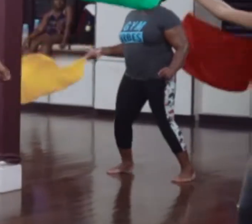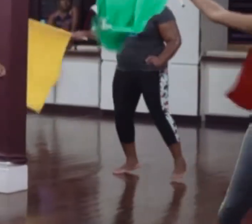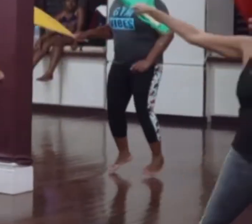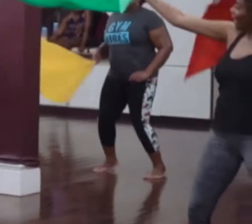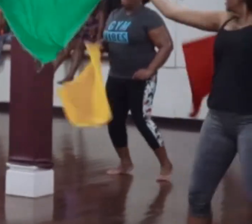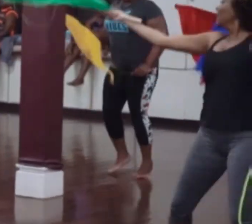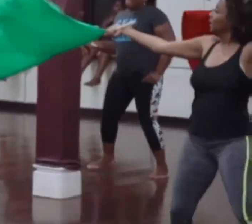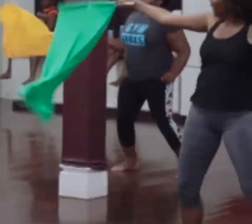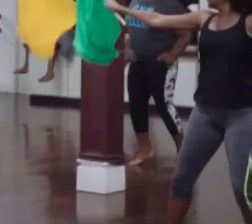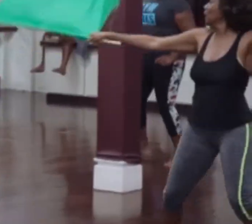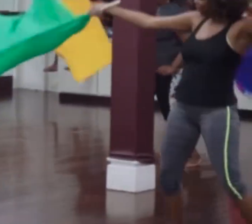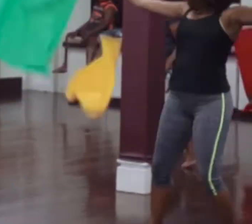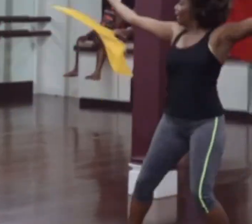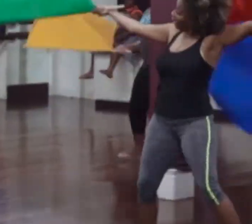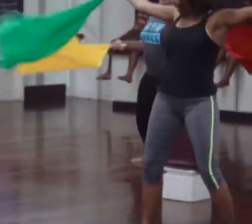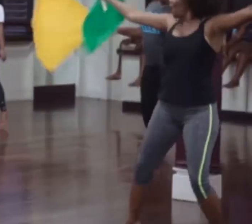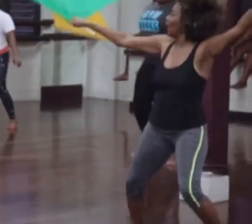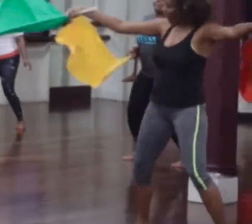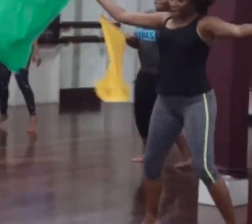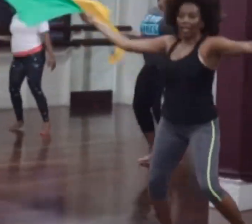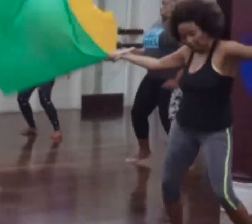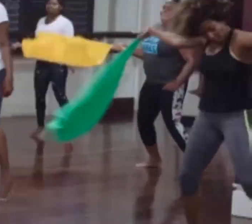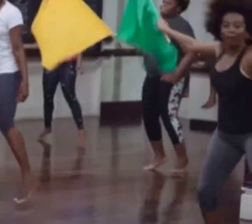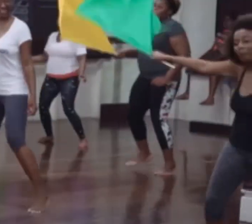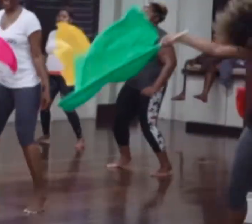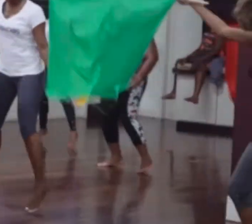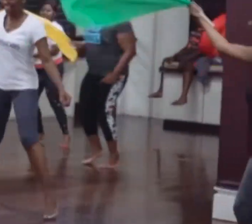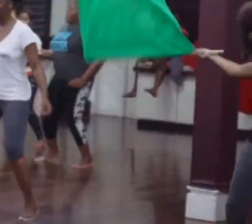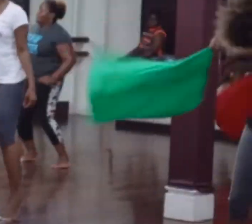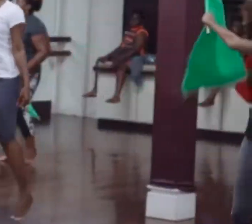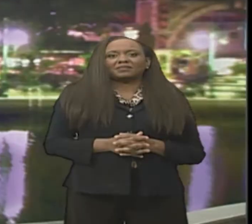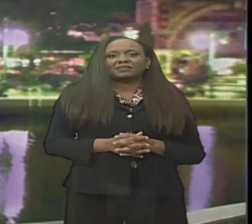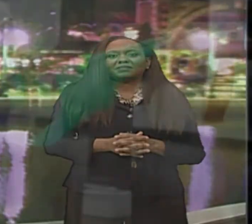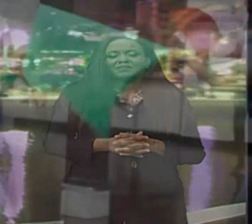Ryan Broom, CBC News.